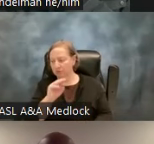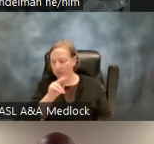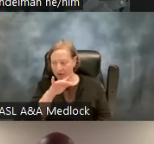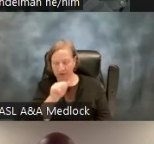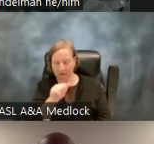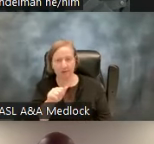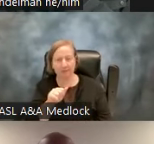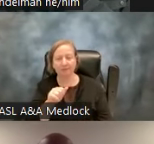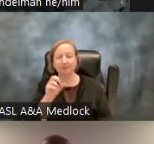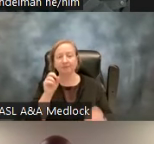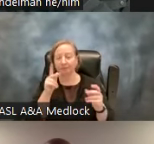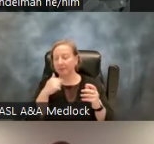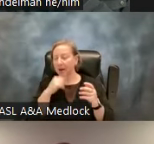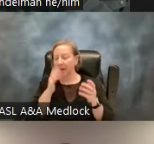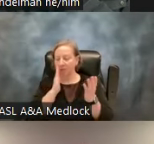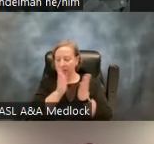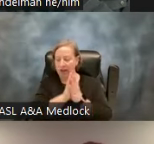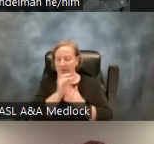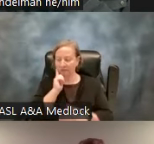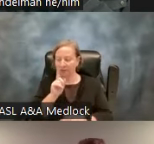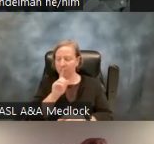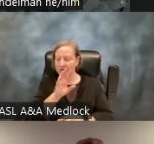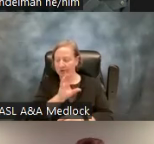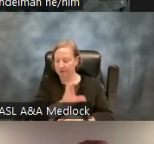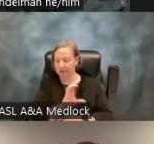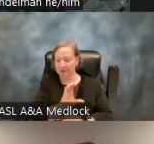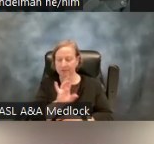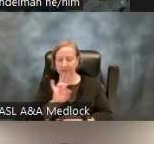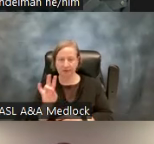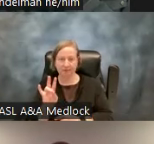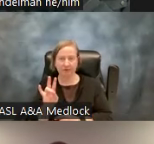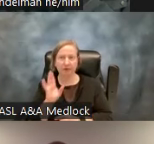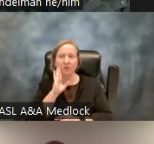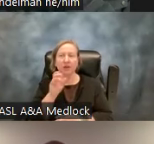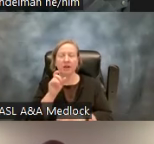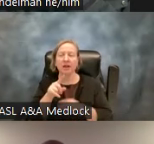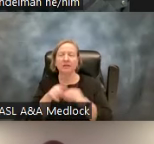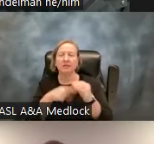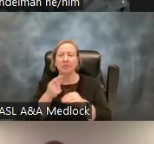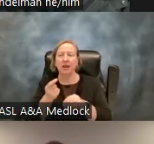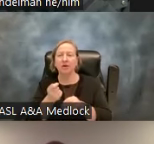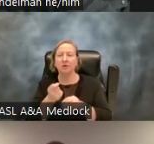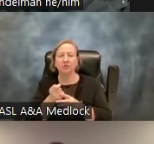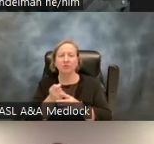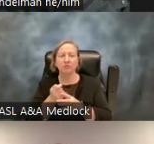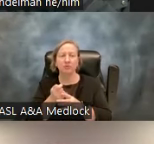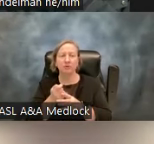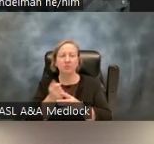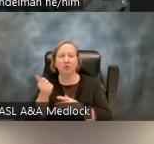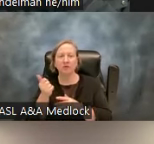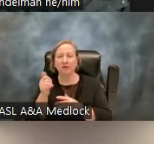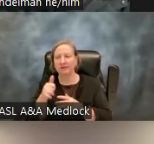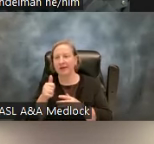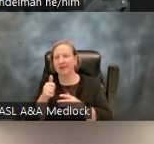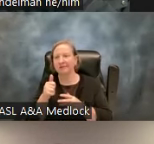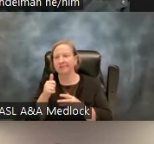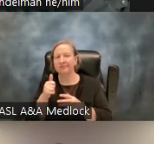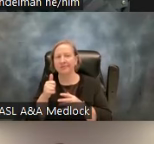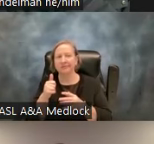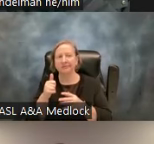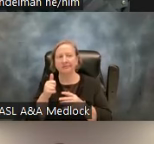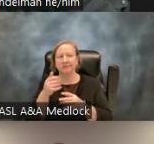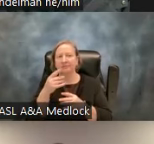Okay, I'm gonna ask for C7. I'm gonna ask about the removal part that's highlighted. Is